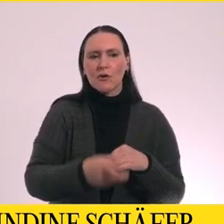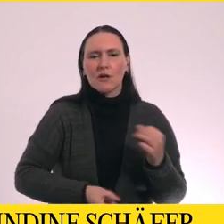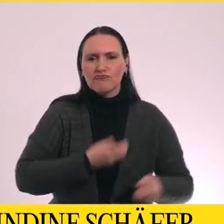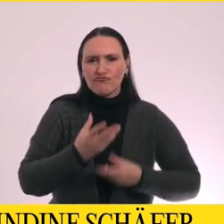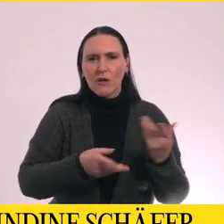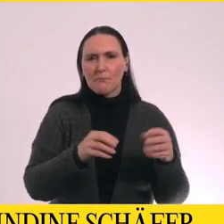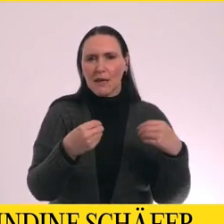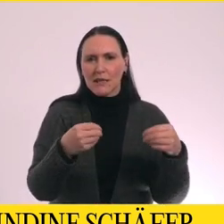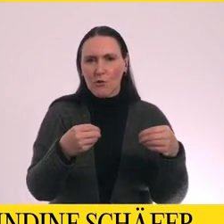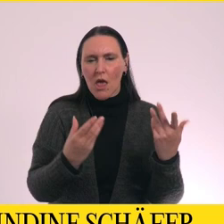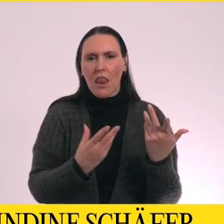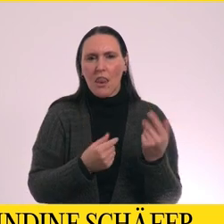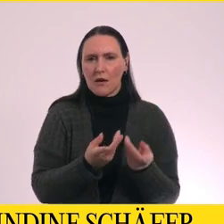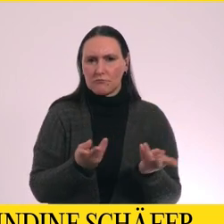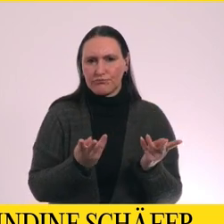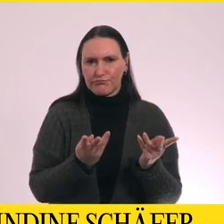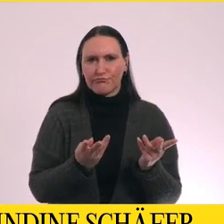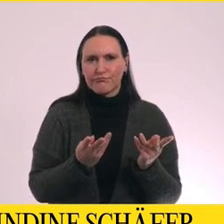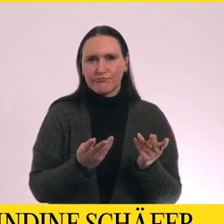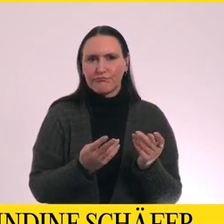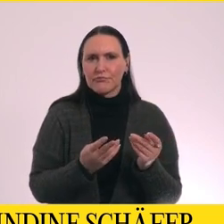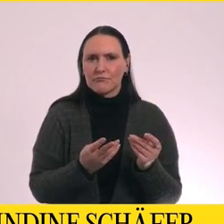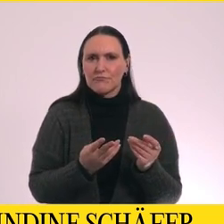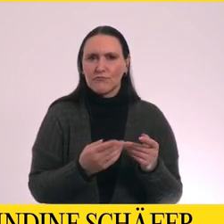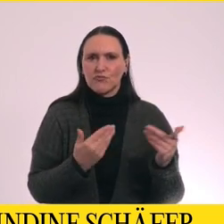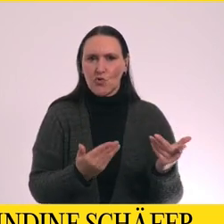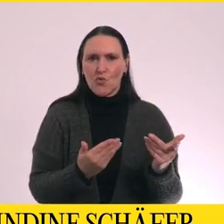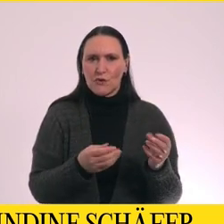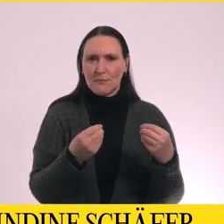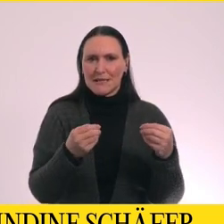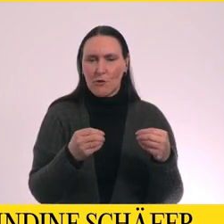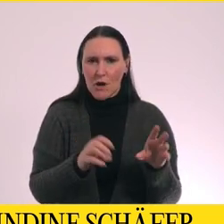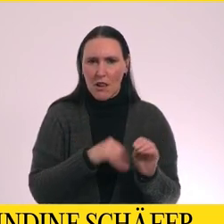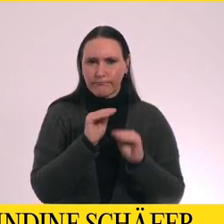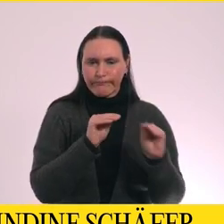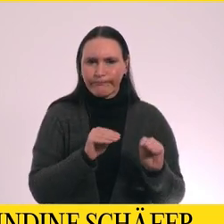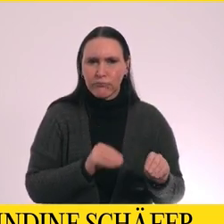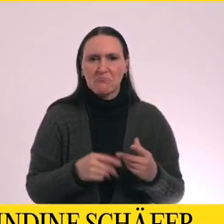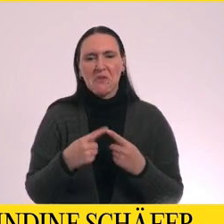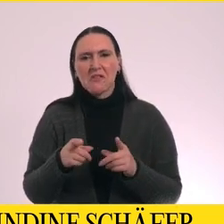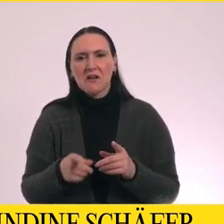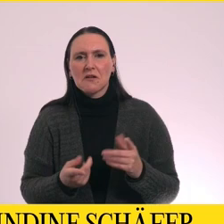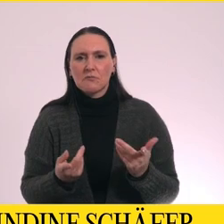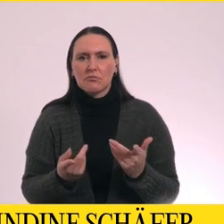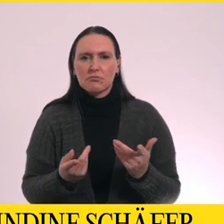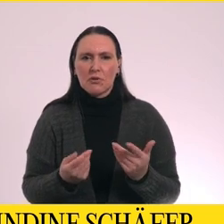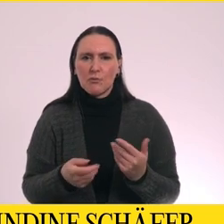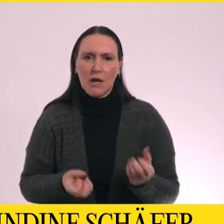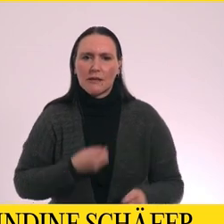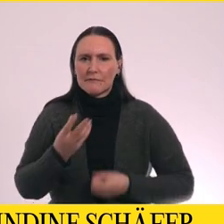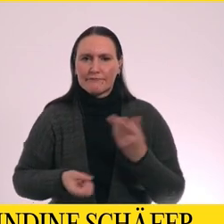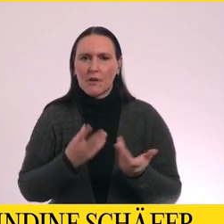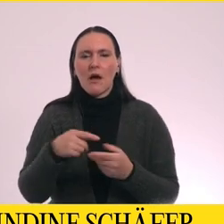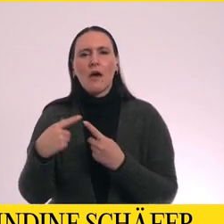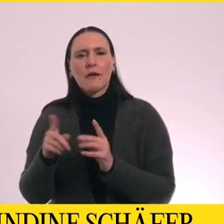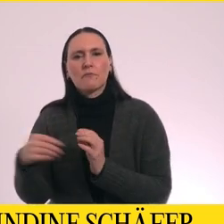materials, and other people make work in a very instinctive way, and other people, it's very collaborative. And